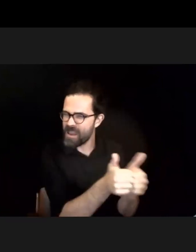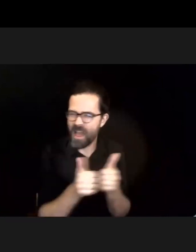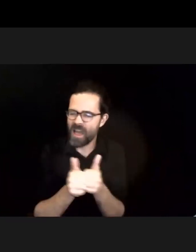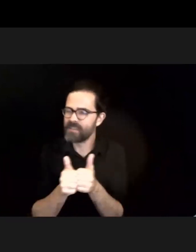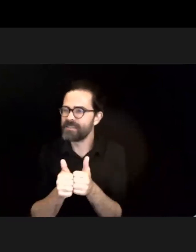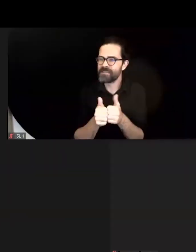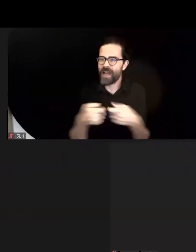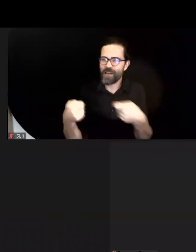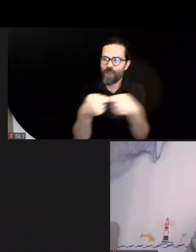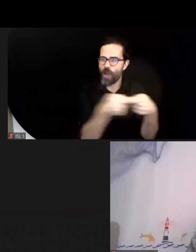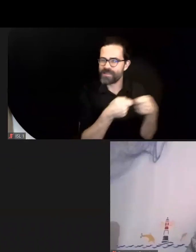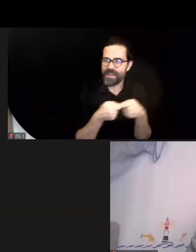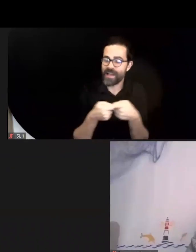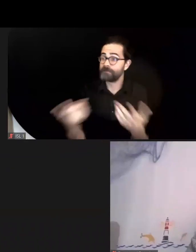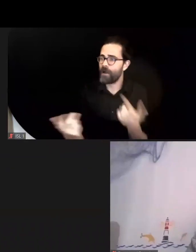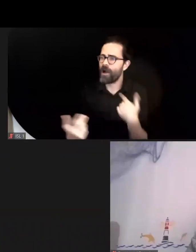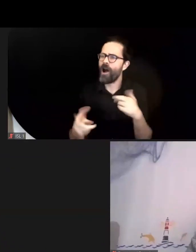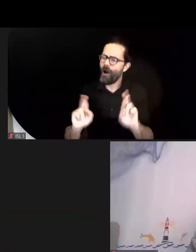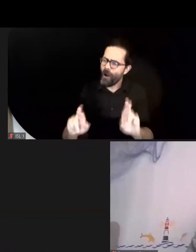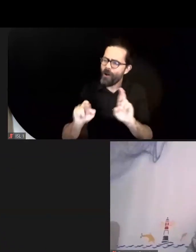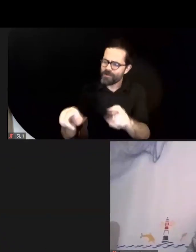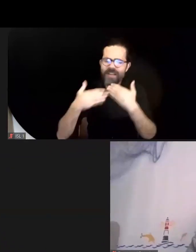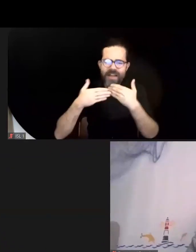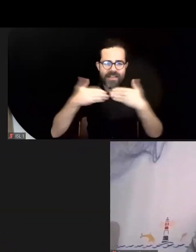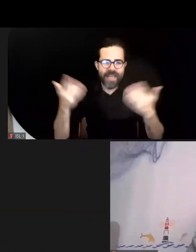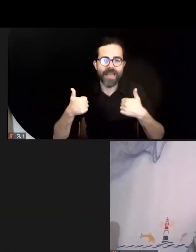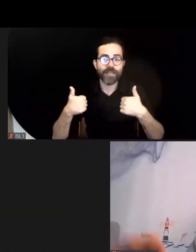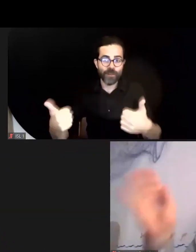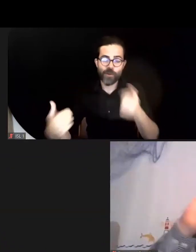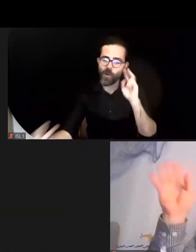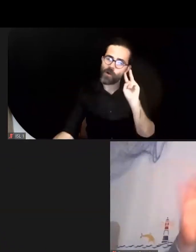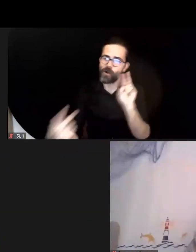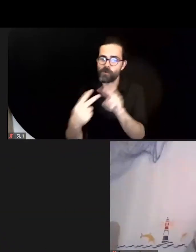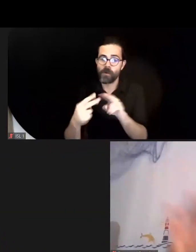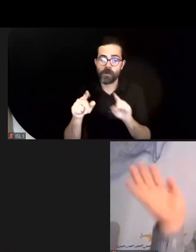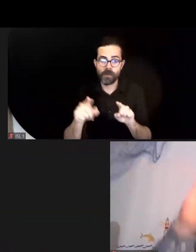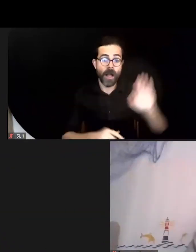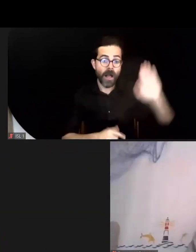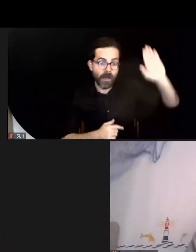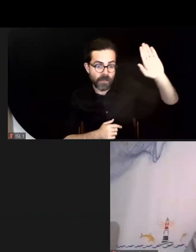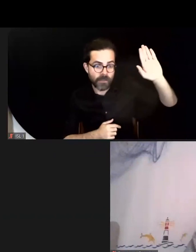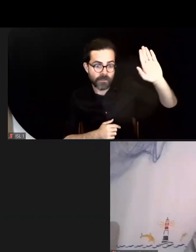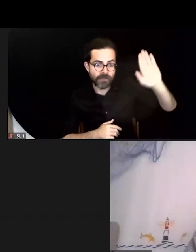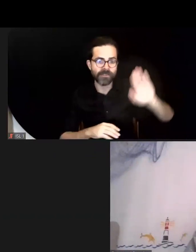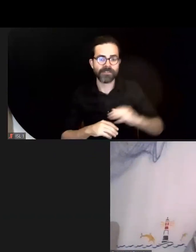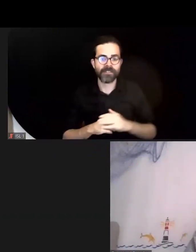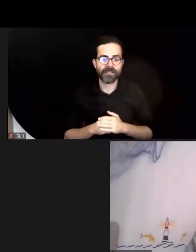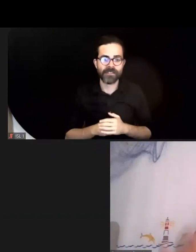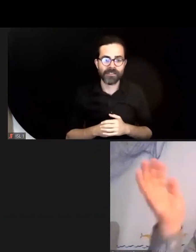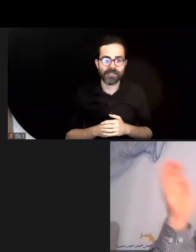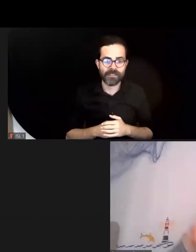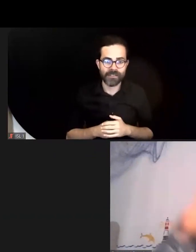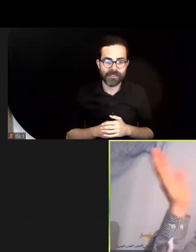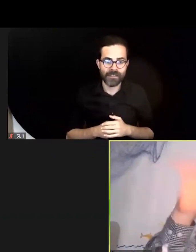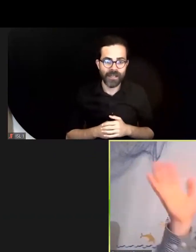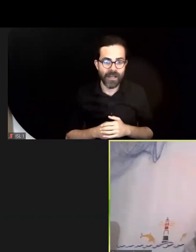and we hope to see you at another workshop soon. Thank you very much. Oh, Emmanuel, I'm sorry. I don't know if you could talk a little bit